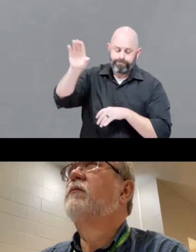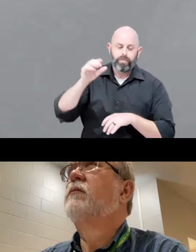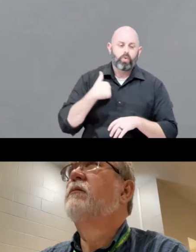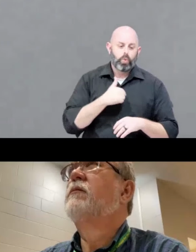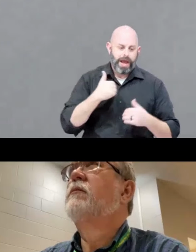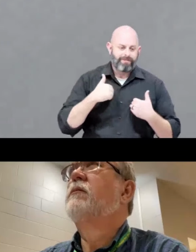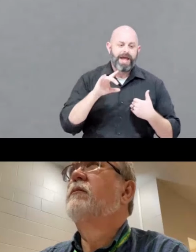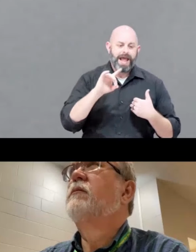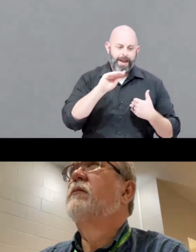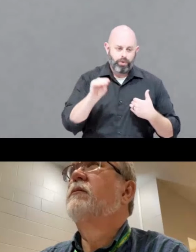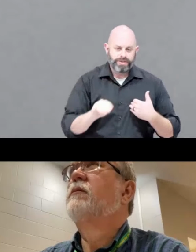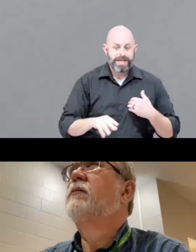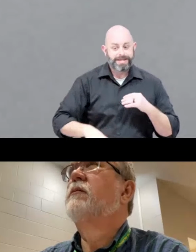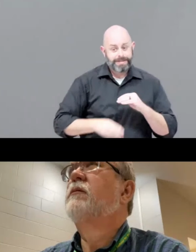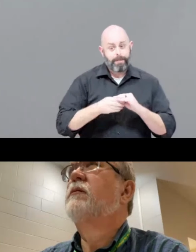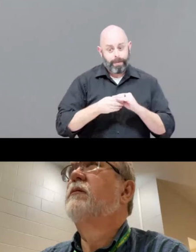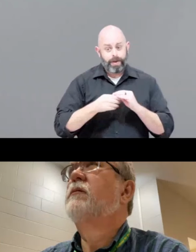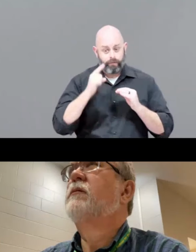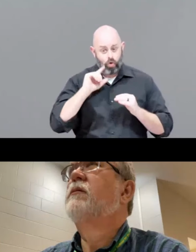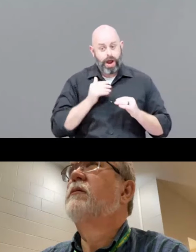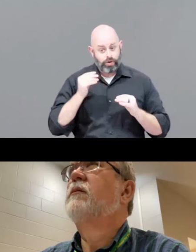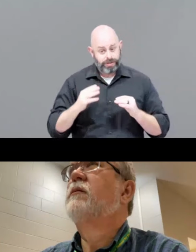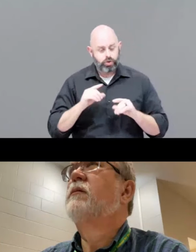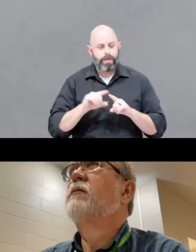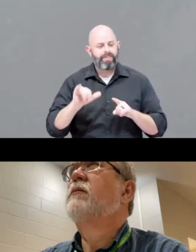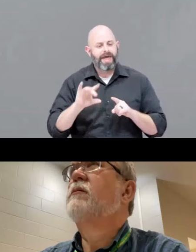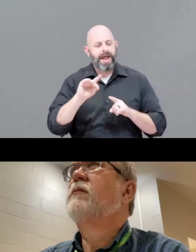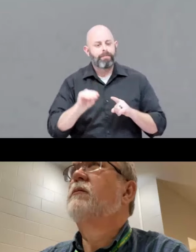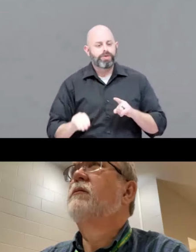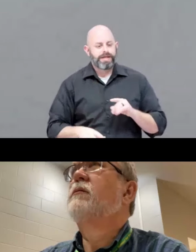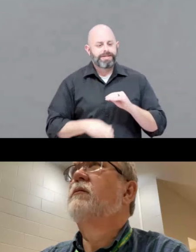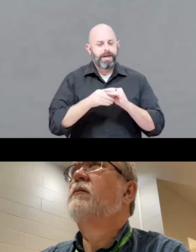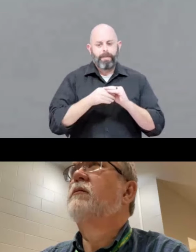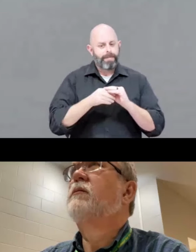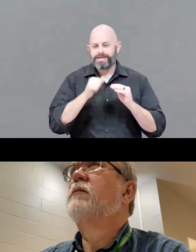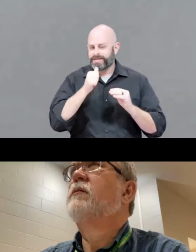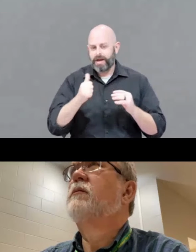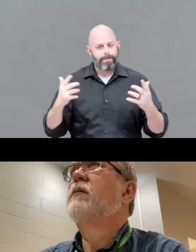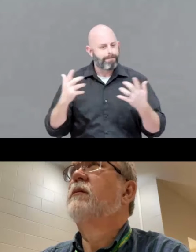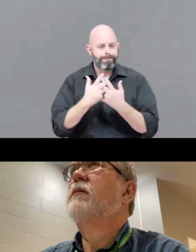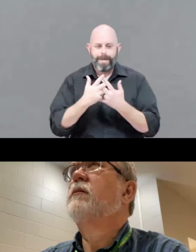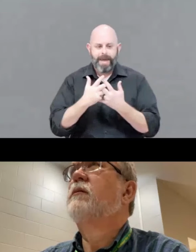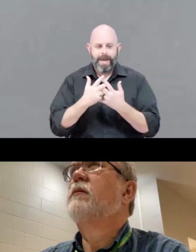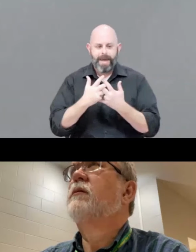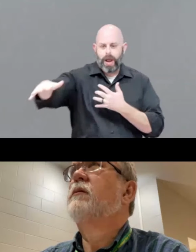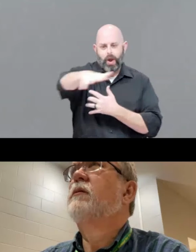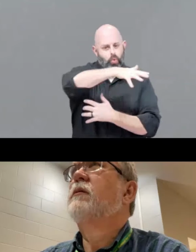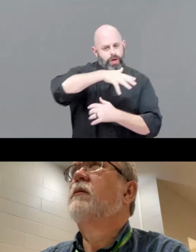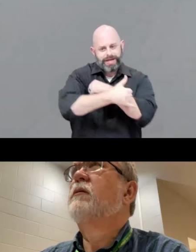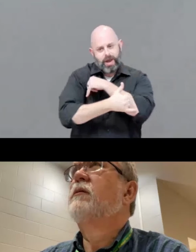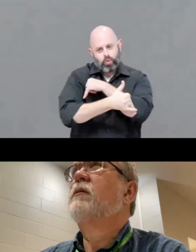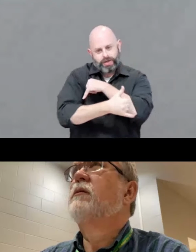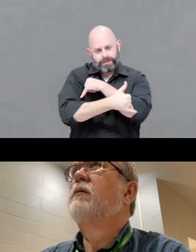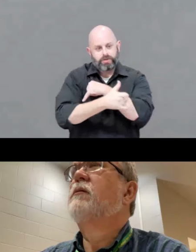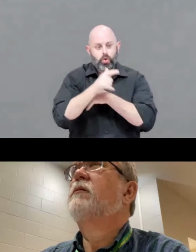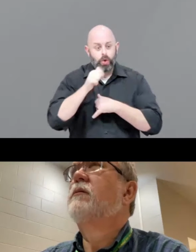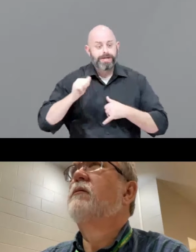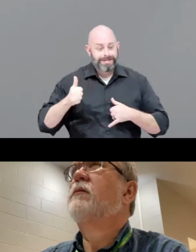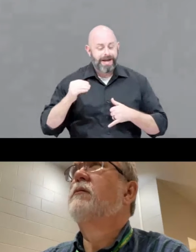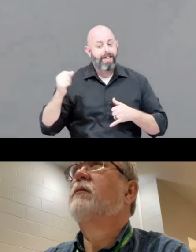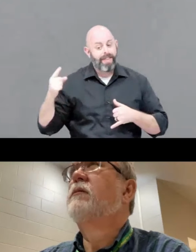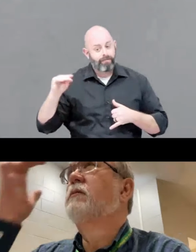an 8% supplement. However, that 8% supplement does not match the surrounding counties who are at 10